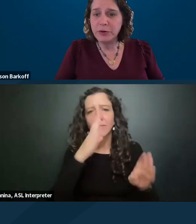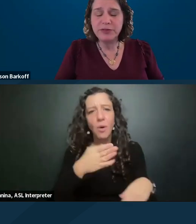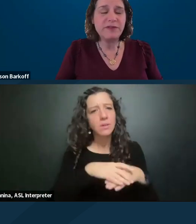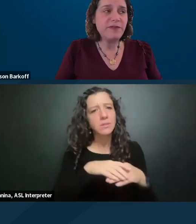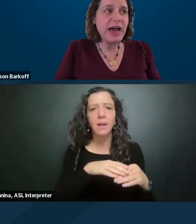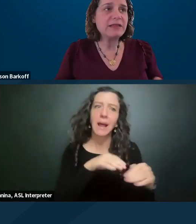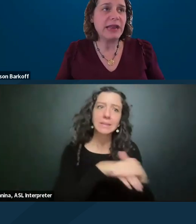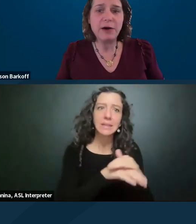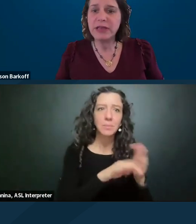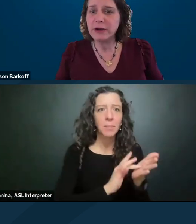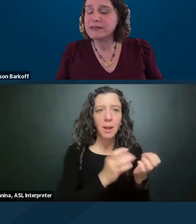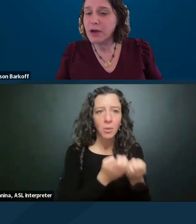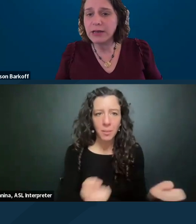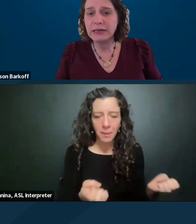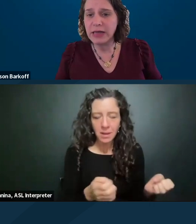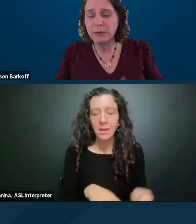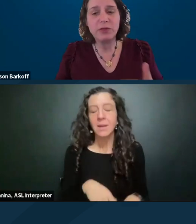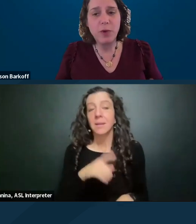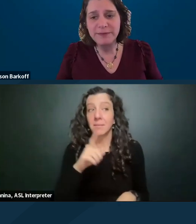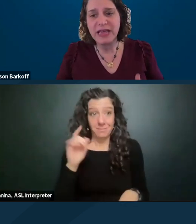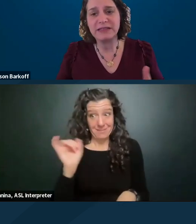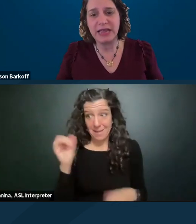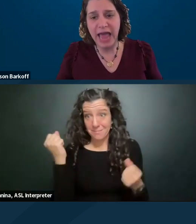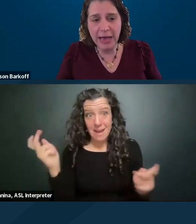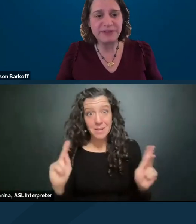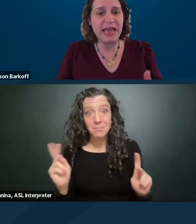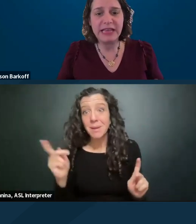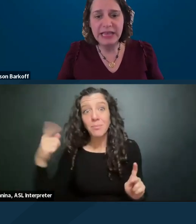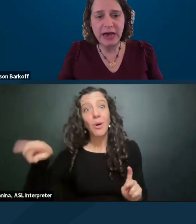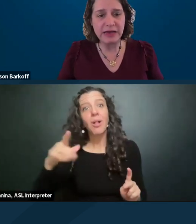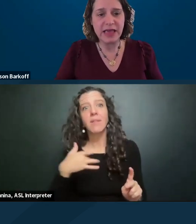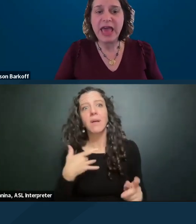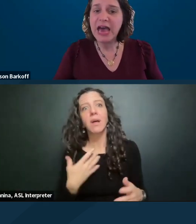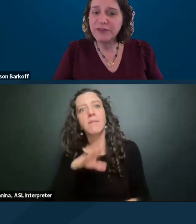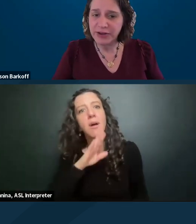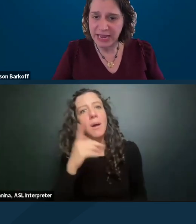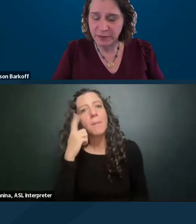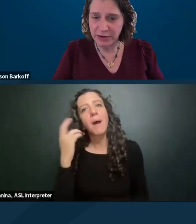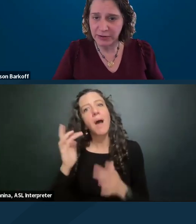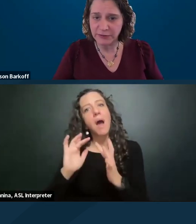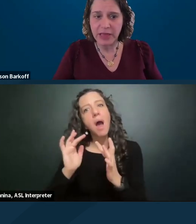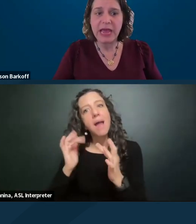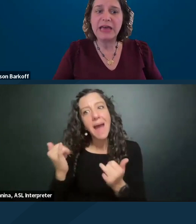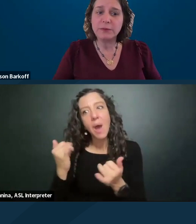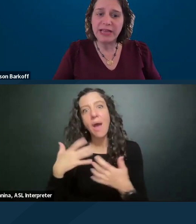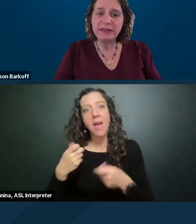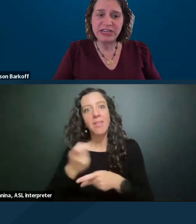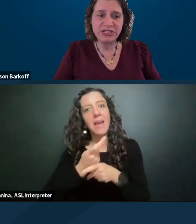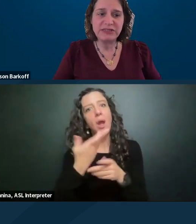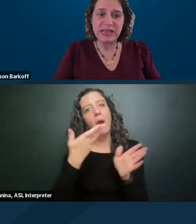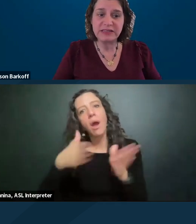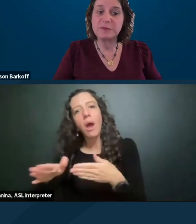many people, the fact that healthcare has gone online with websites and apps and kiosks have created barriers. And